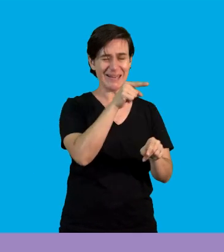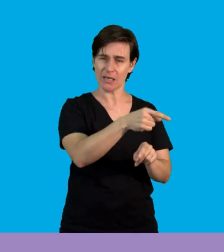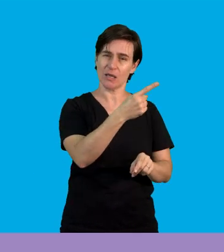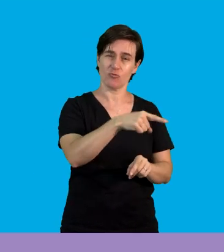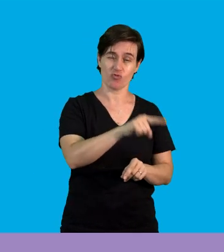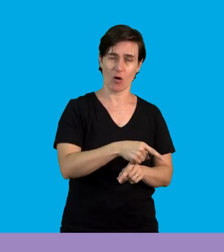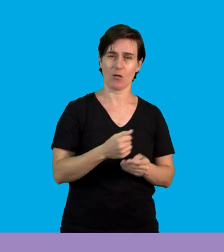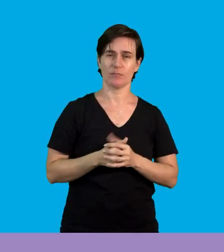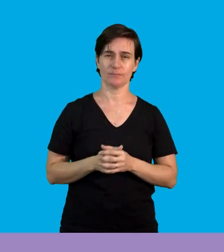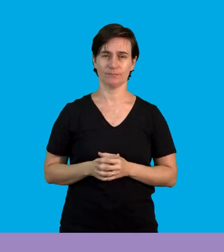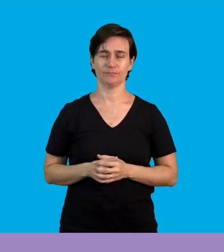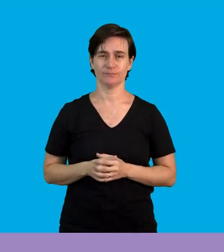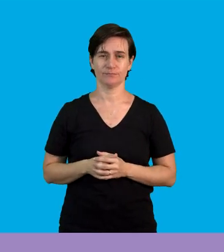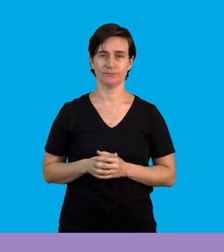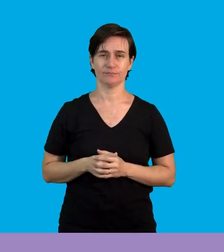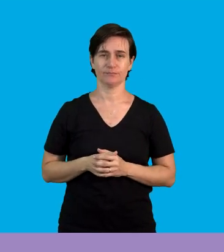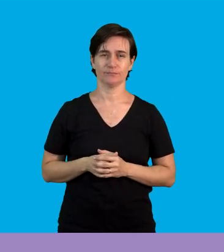his argument is not correct.